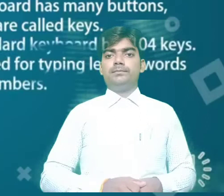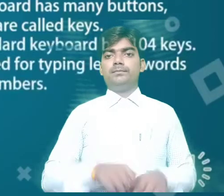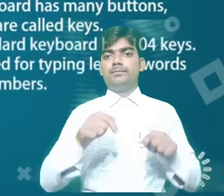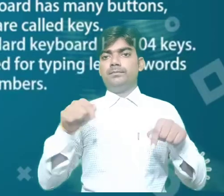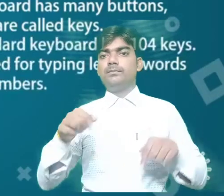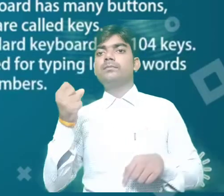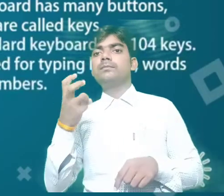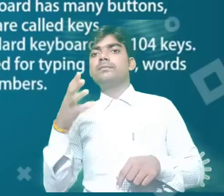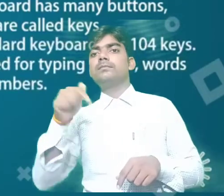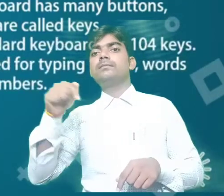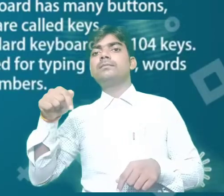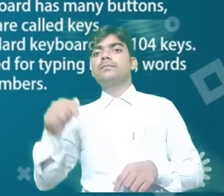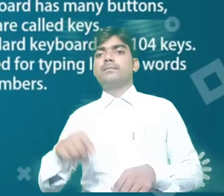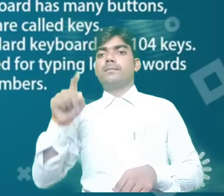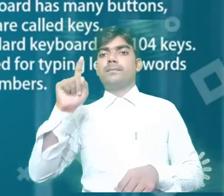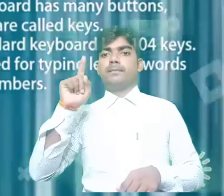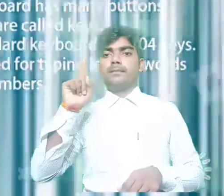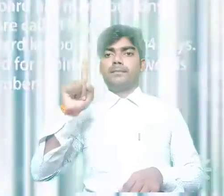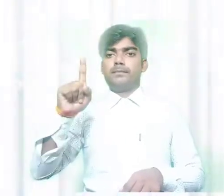keys on a standard keyboard.